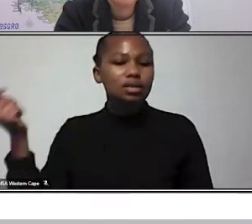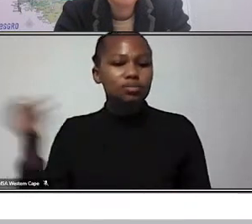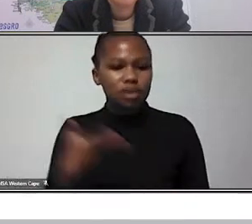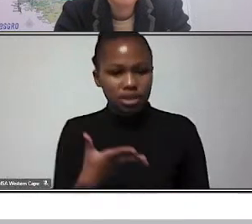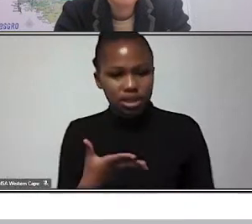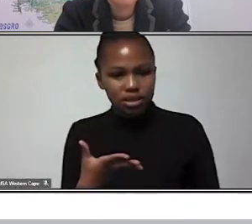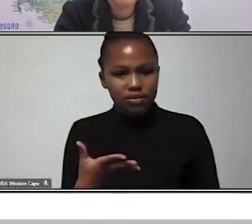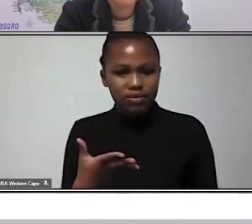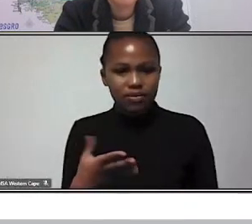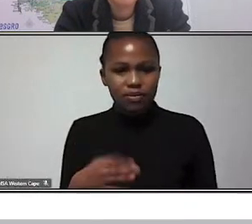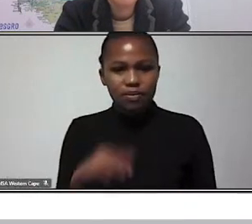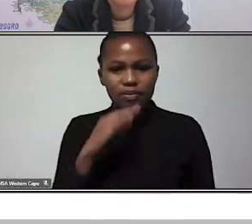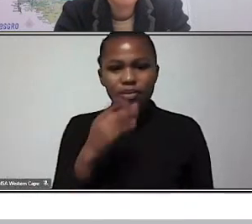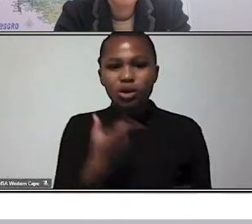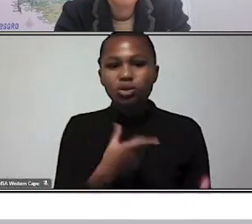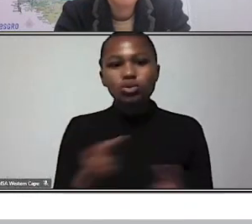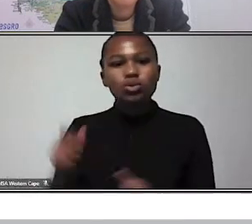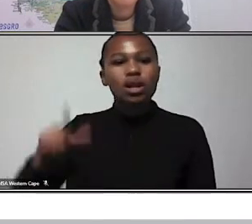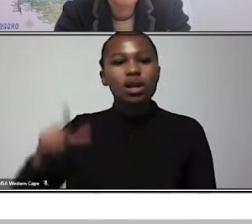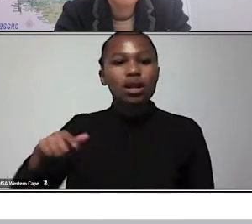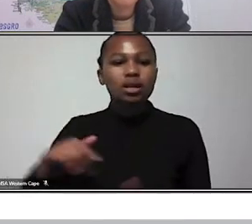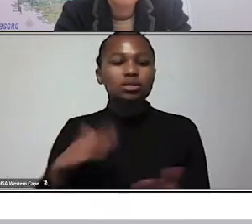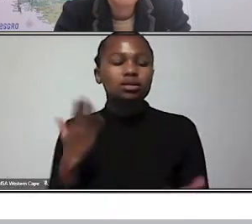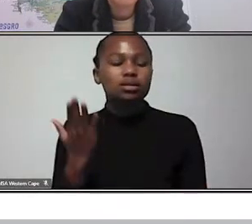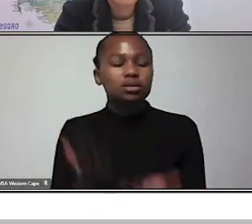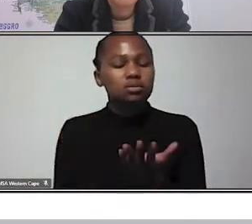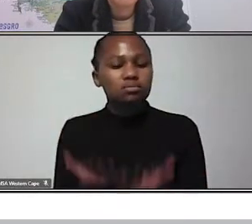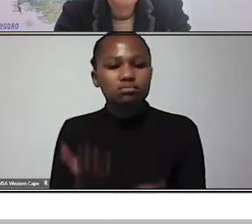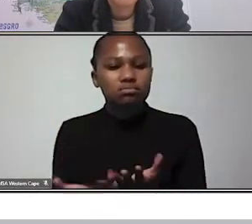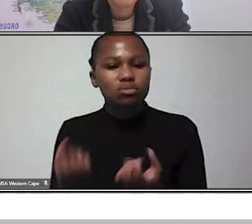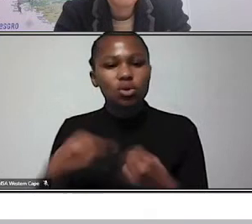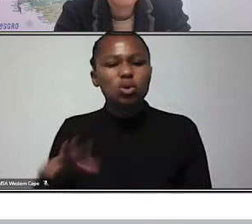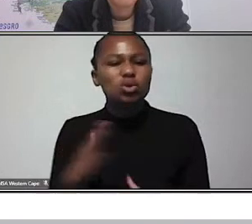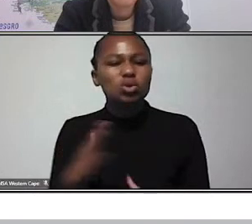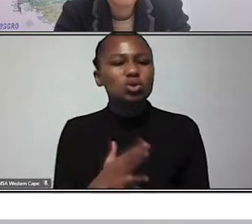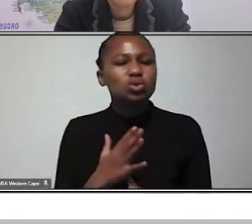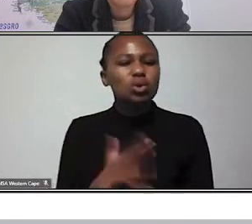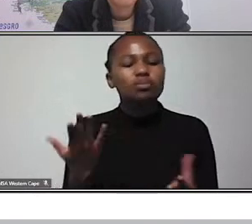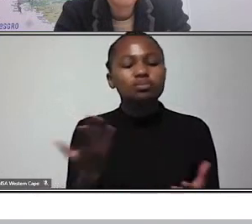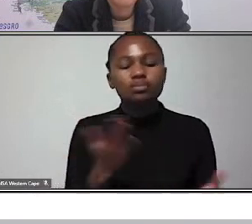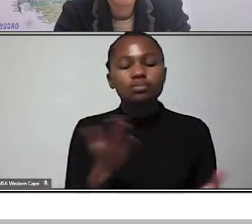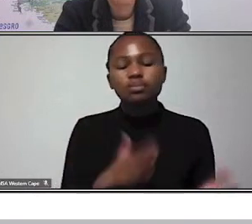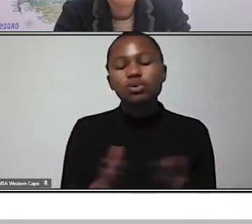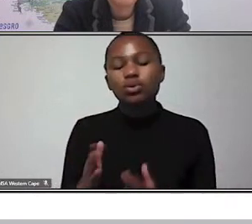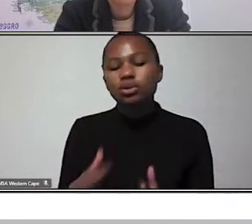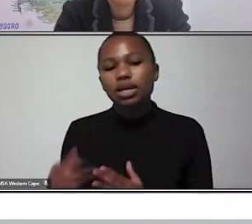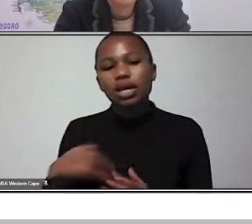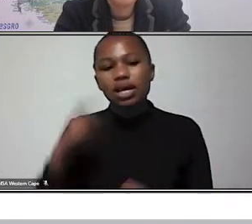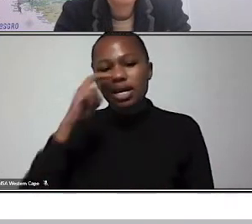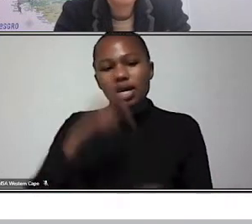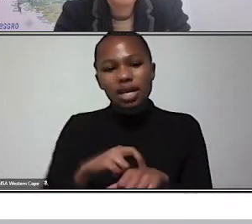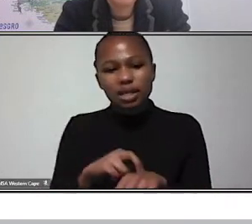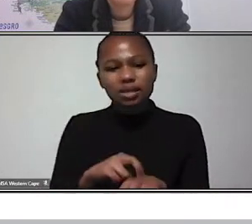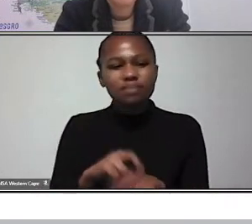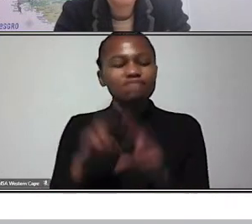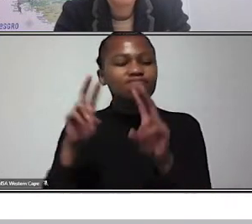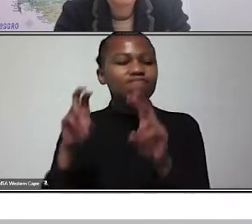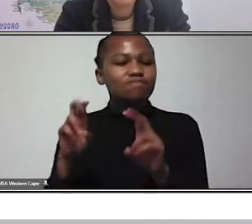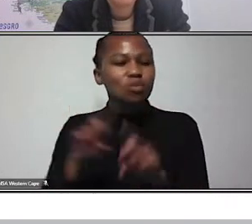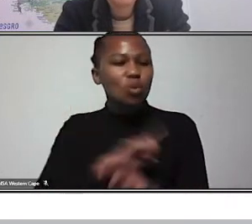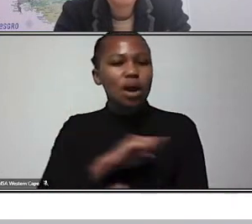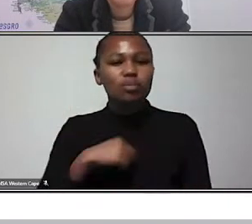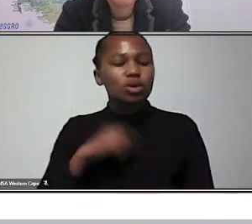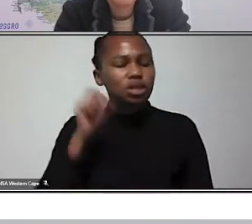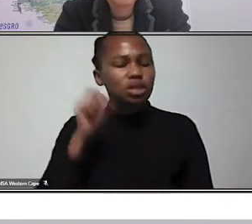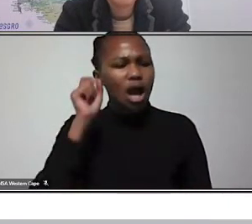less competitive, which could make you lose jobs and lose orders. Just wanted to just ask that specific nuance, because I'm not aware of that. It